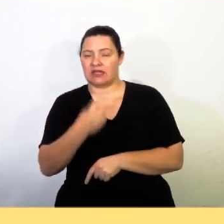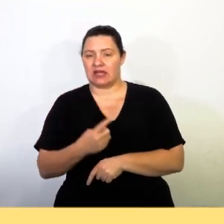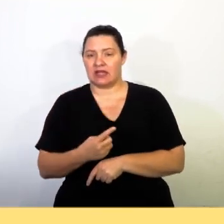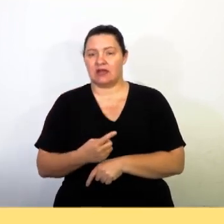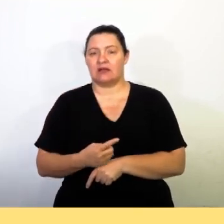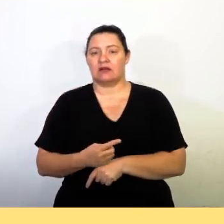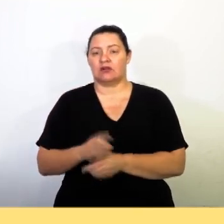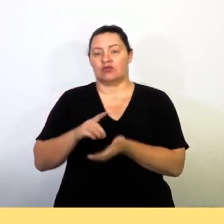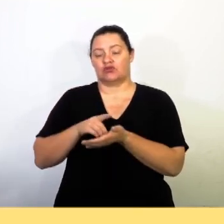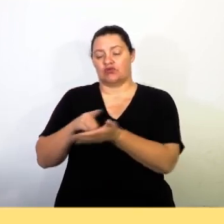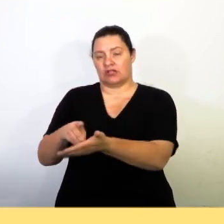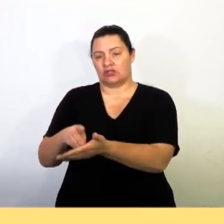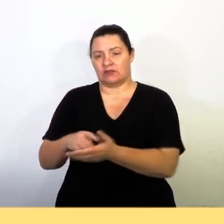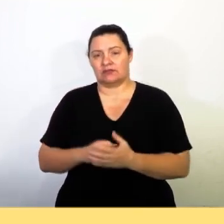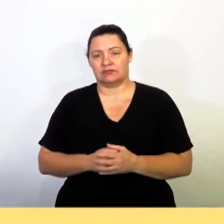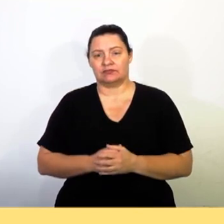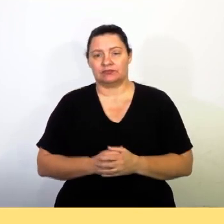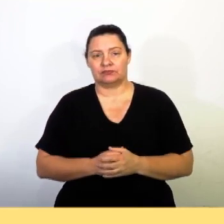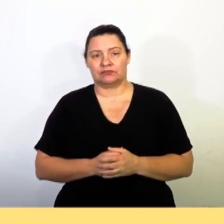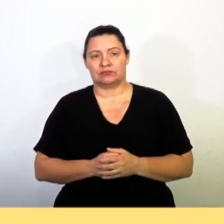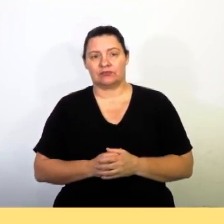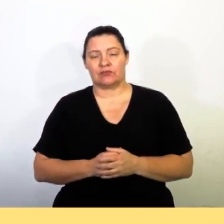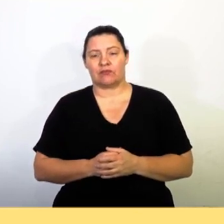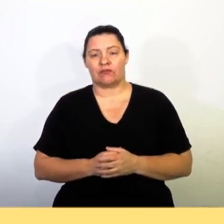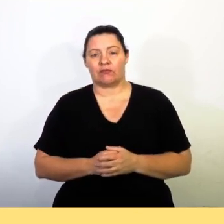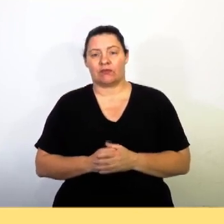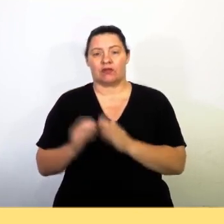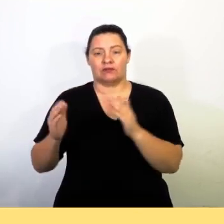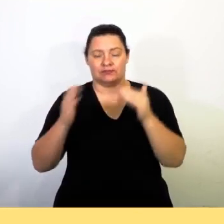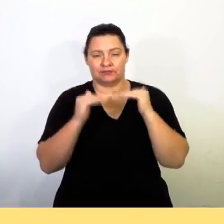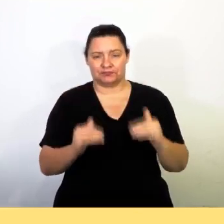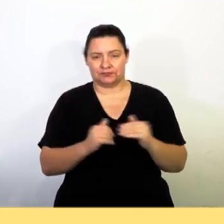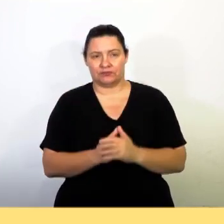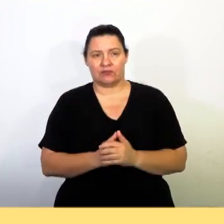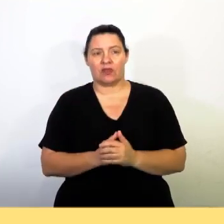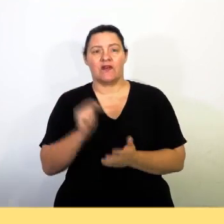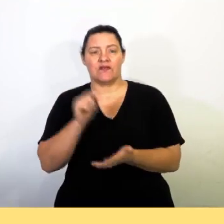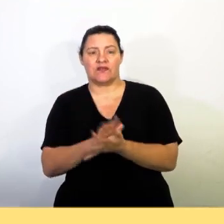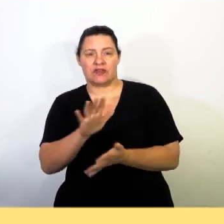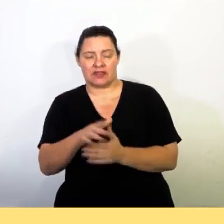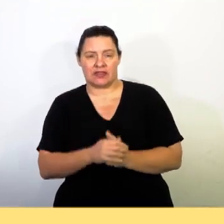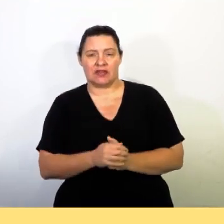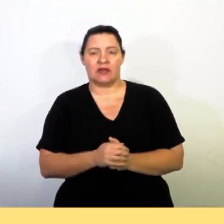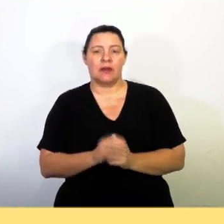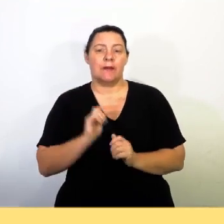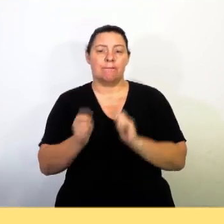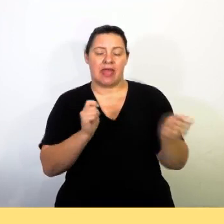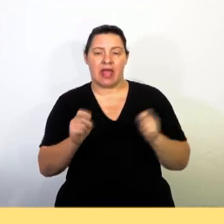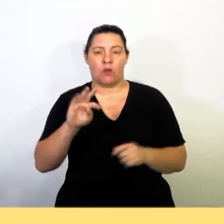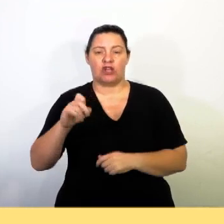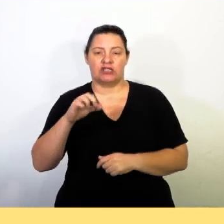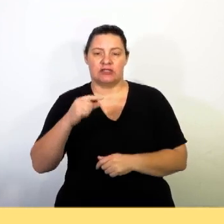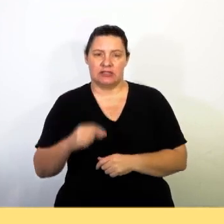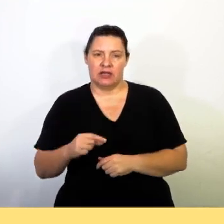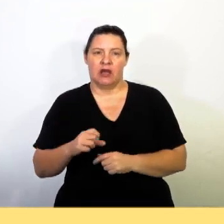going to say donation. And then the next one is on the 15th. Paid